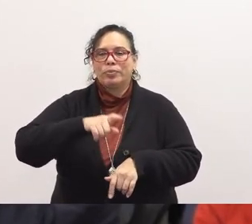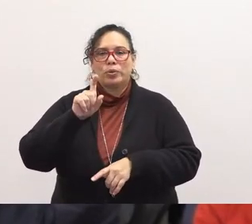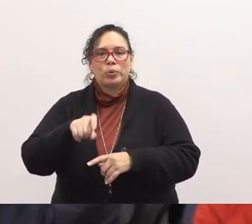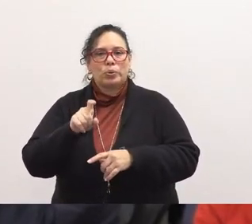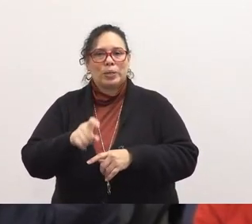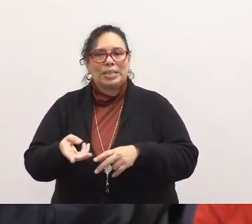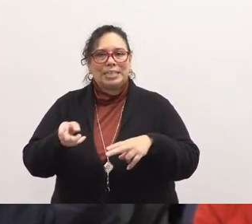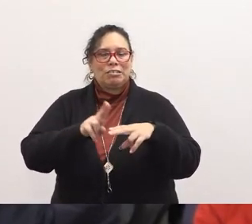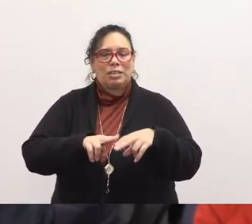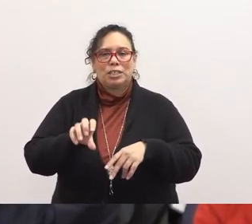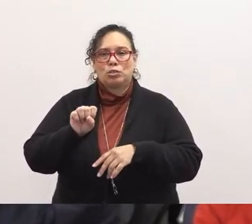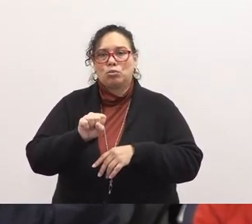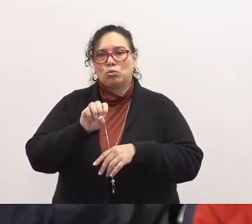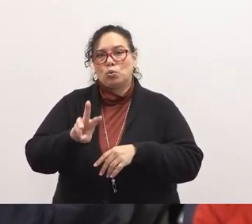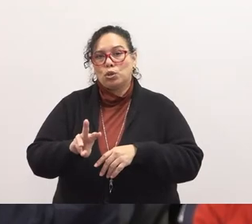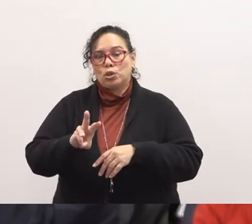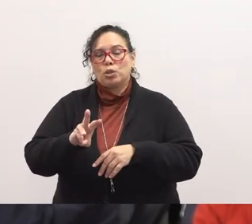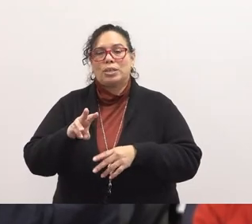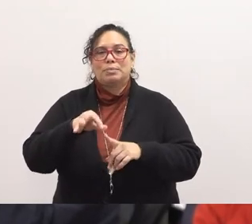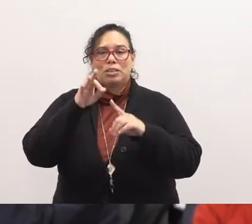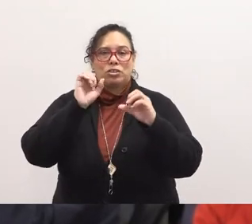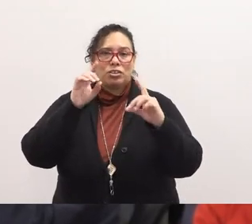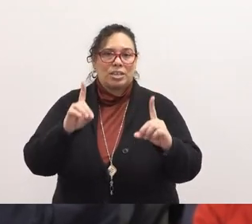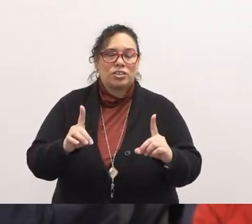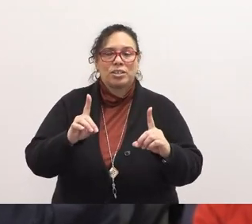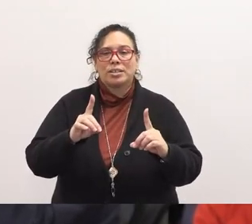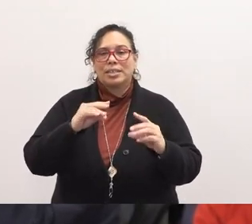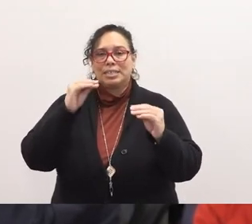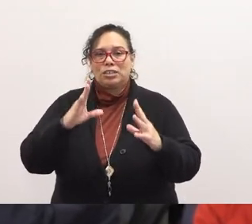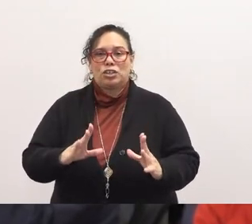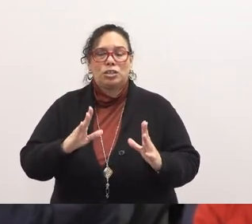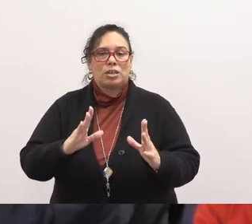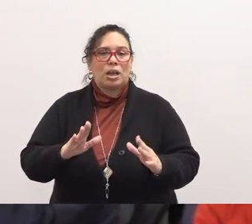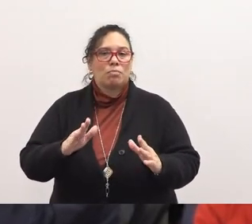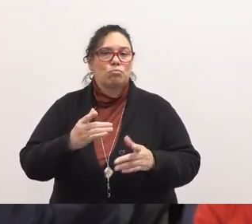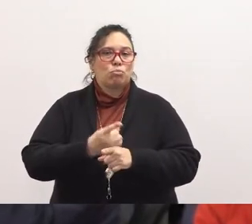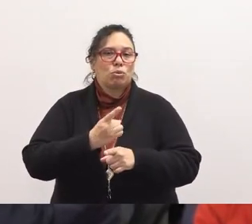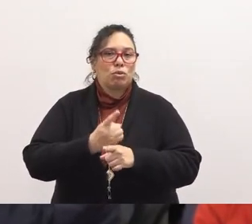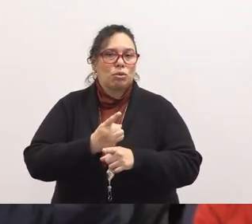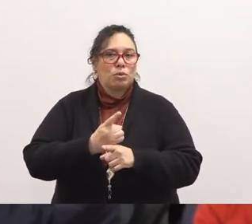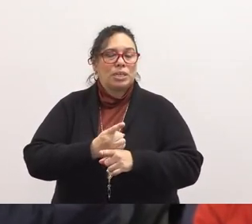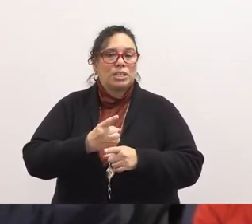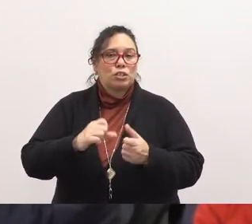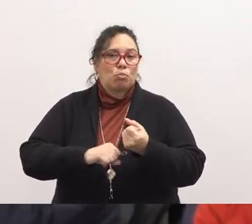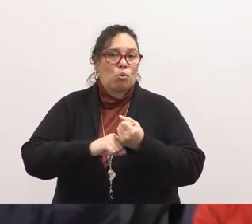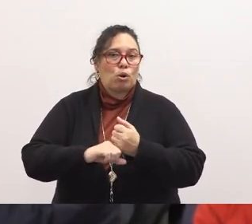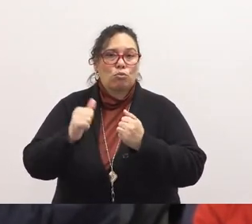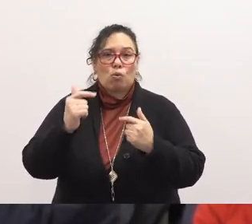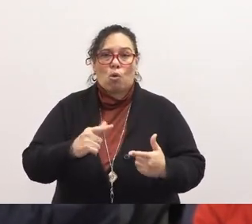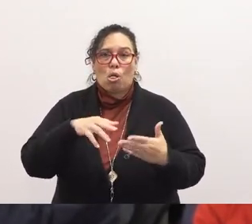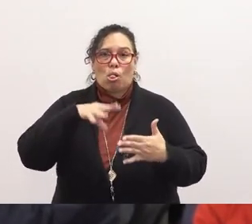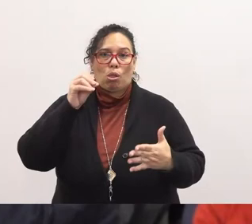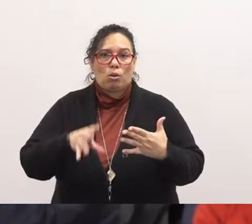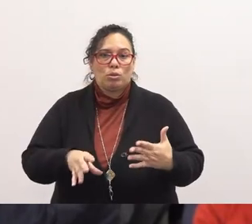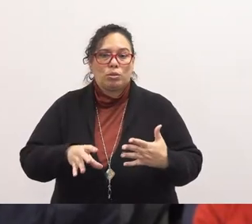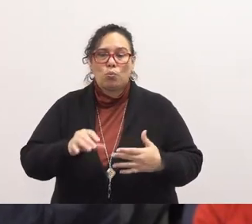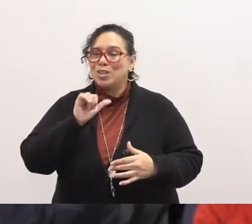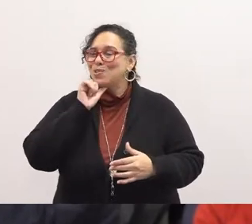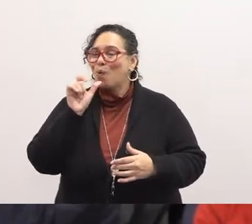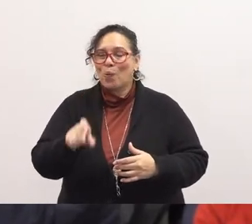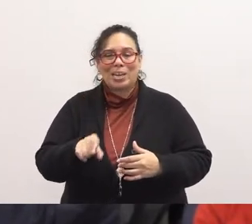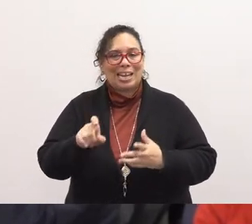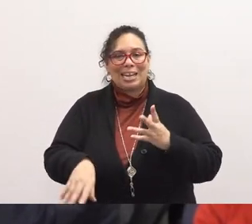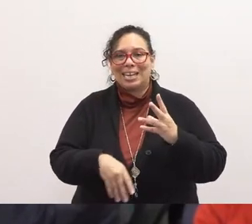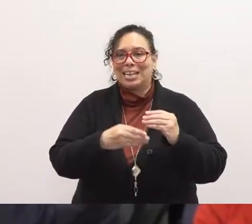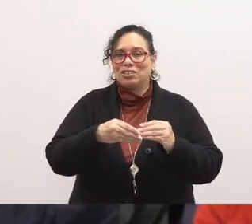social workers, and special education teachers so that we may provide appropriate support to all our learners. What we do not need is